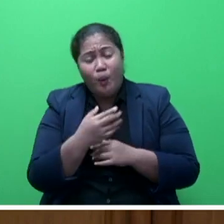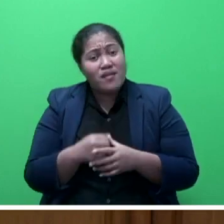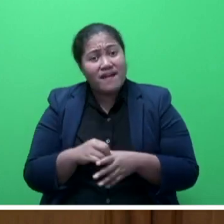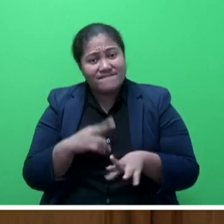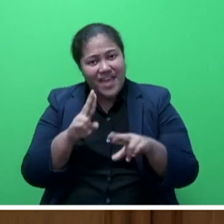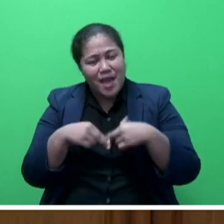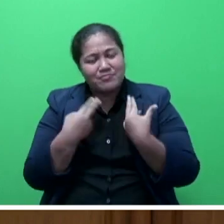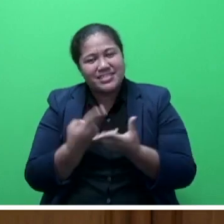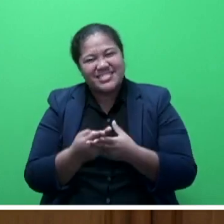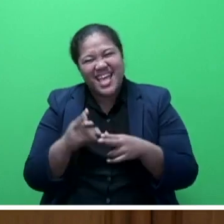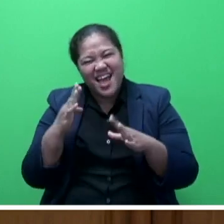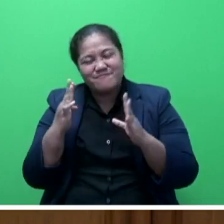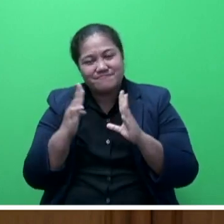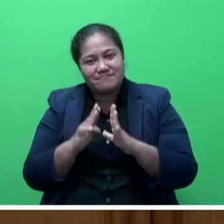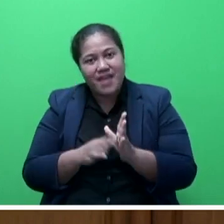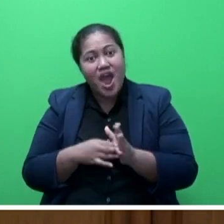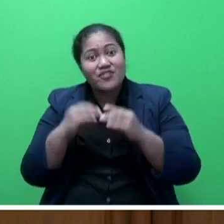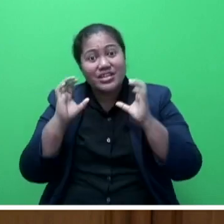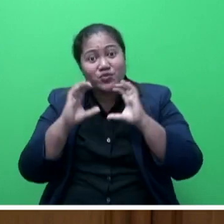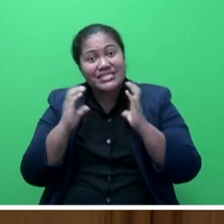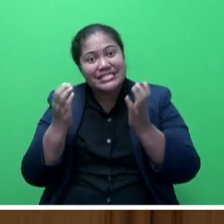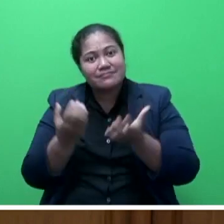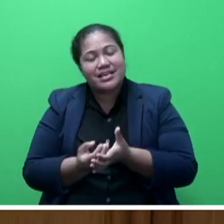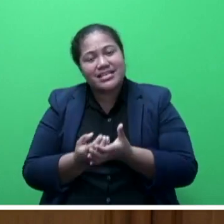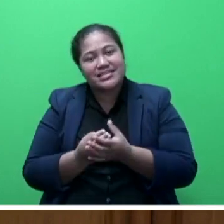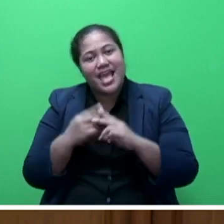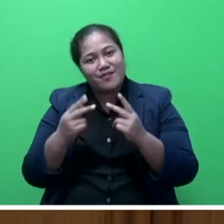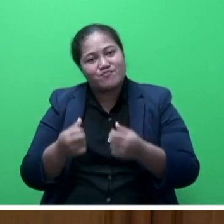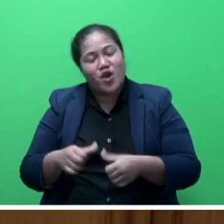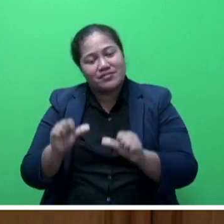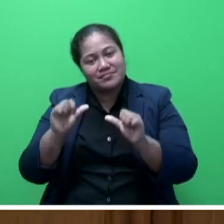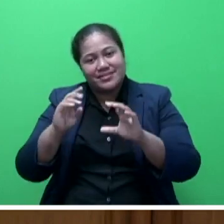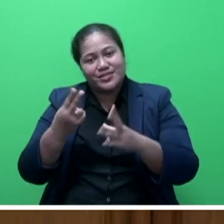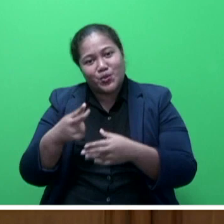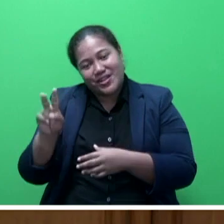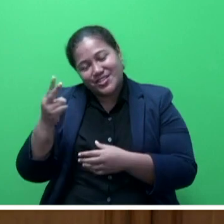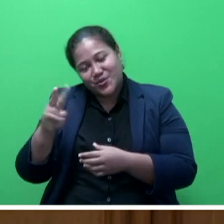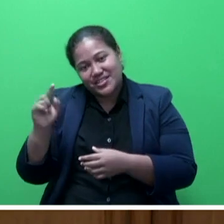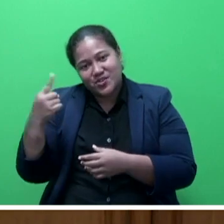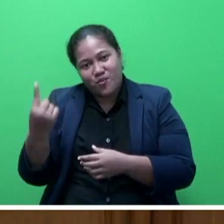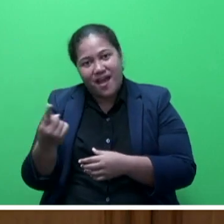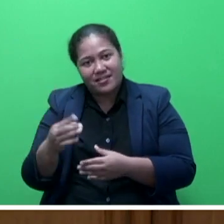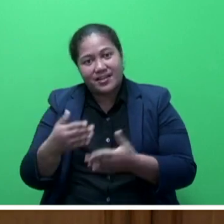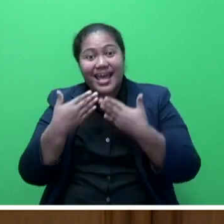Merry Christmas and a prosperous 2021.